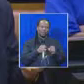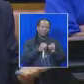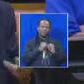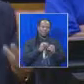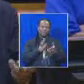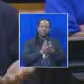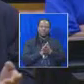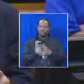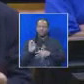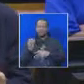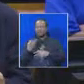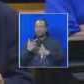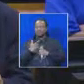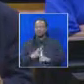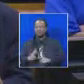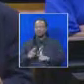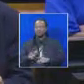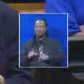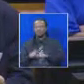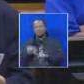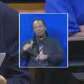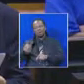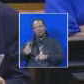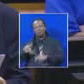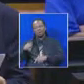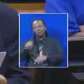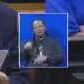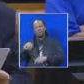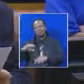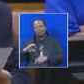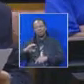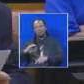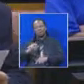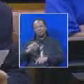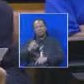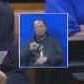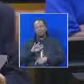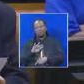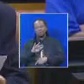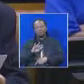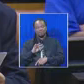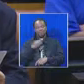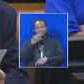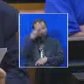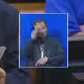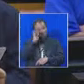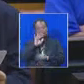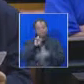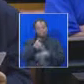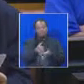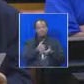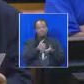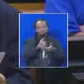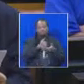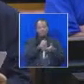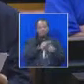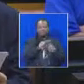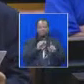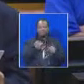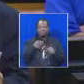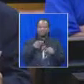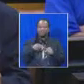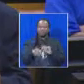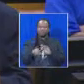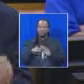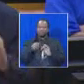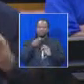free state, northwest, and northern Cape are on the way there. If government does not act timelessly, we will be faced with abnormally high food prices and famine